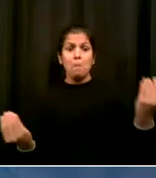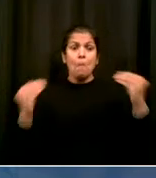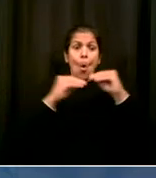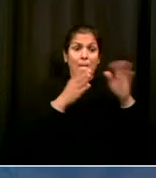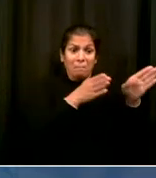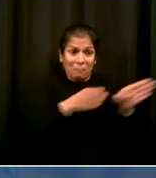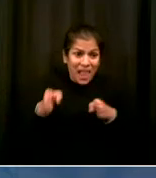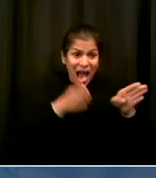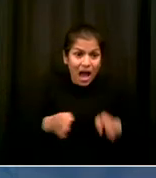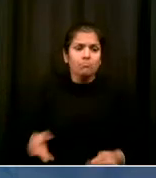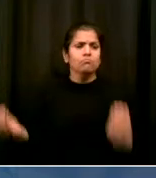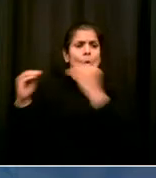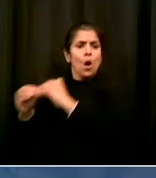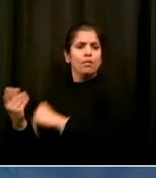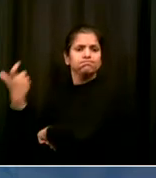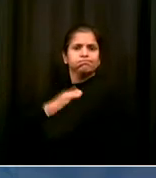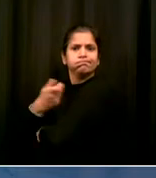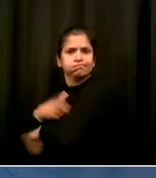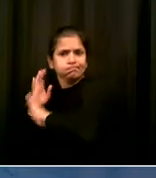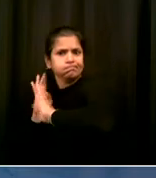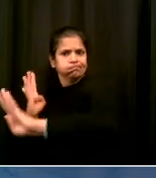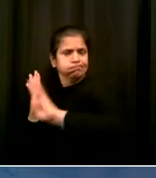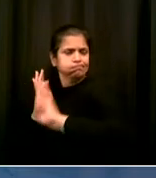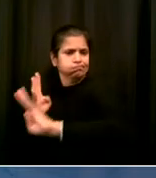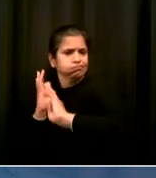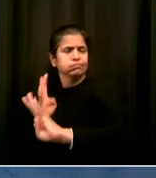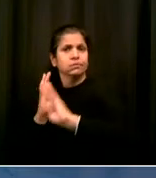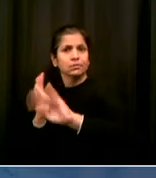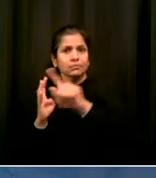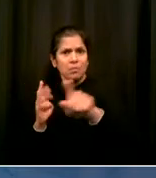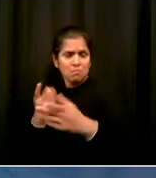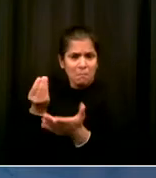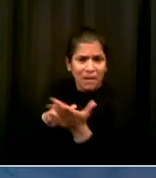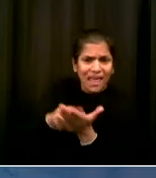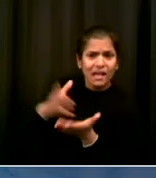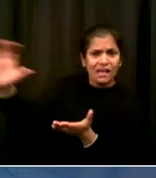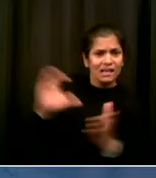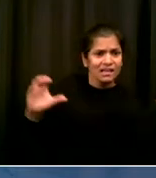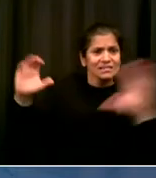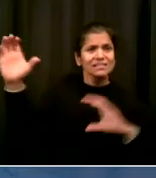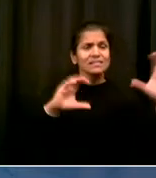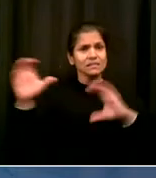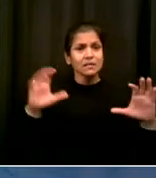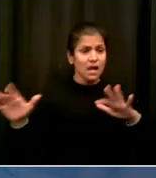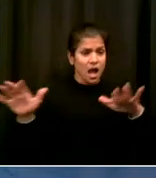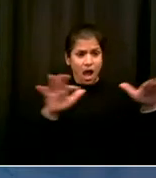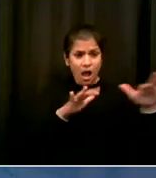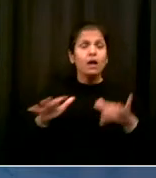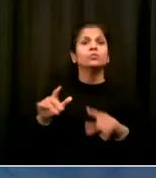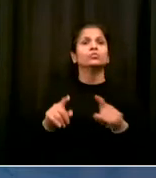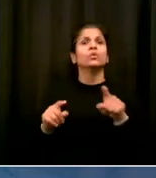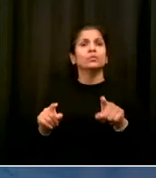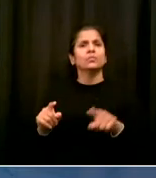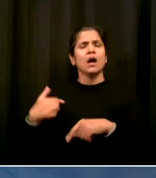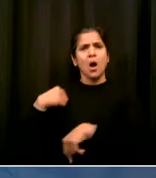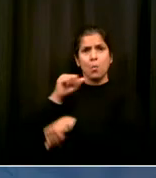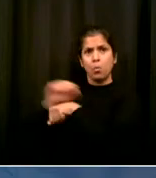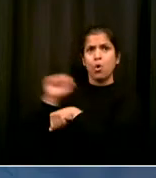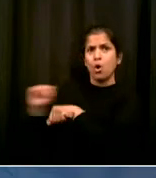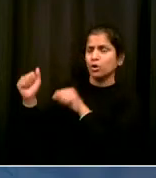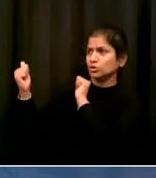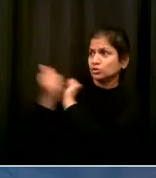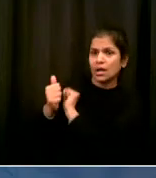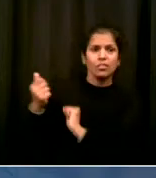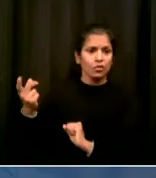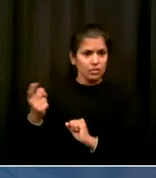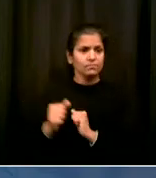Governor Cuomo, his whole team, we appreciate all the work we've done together. And we are going to, together, find a